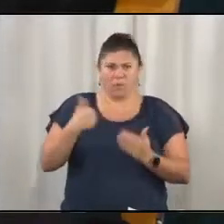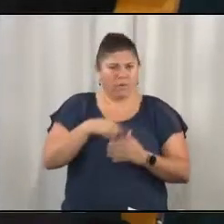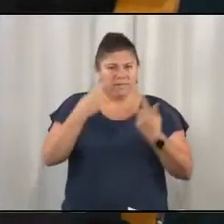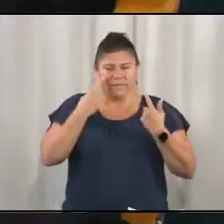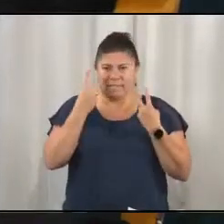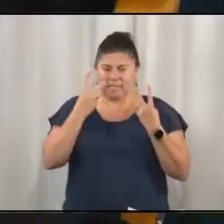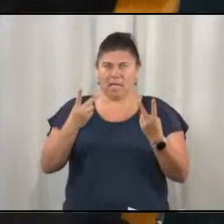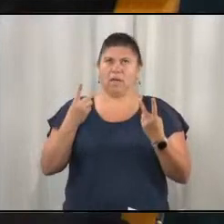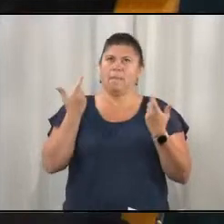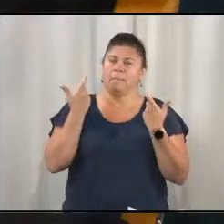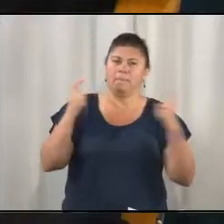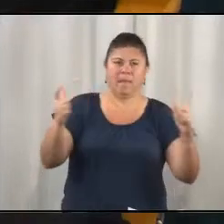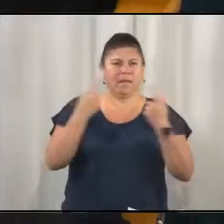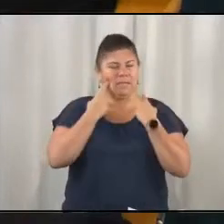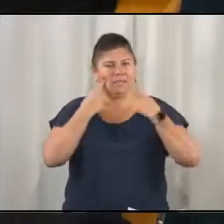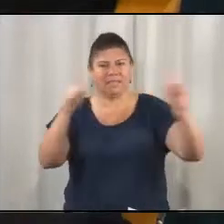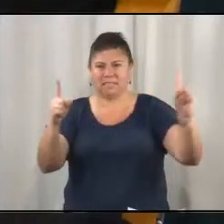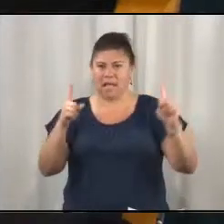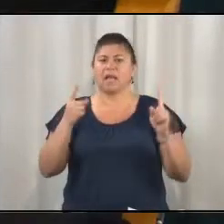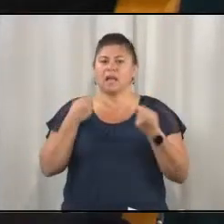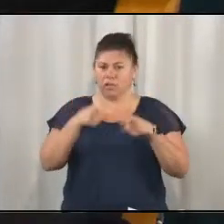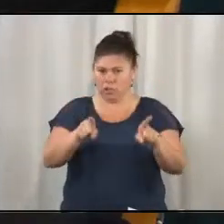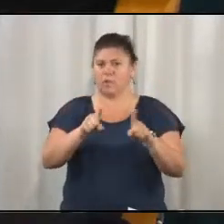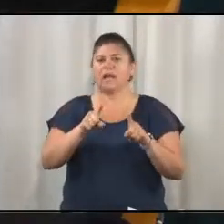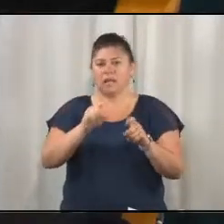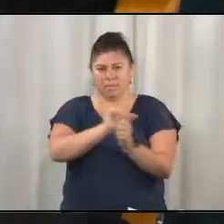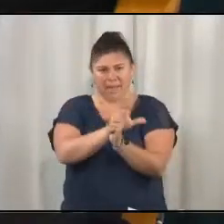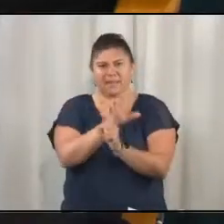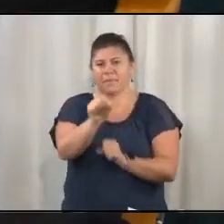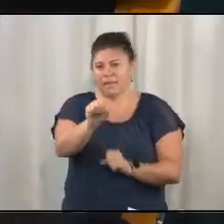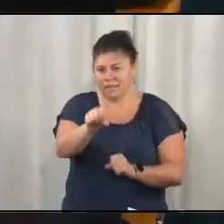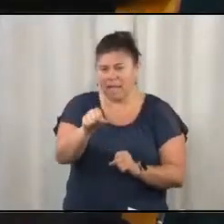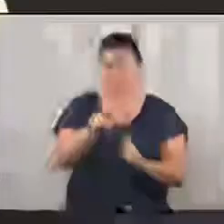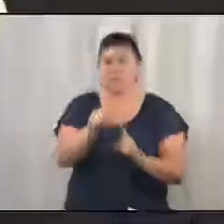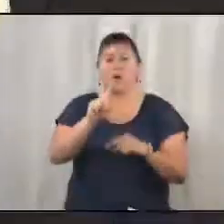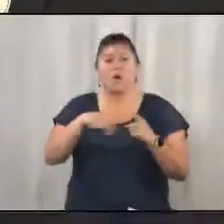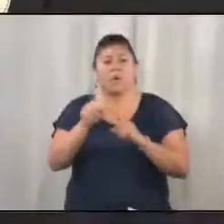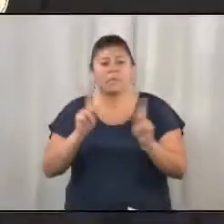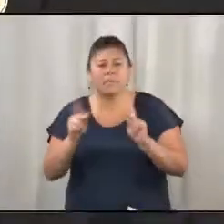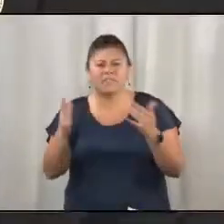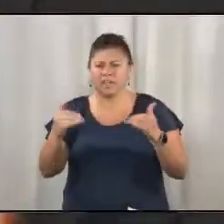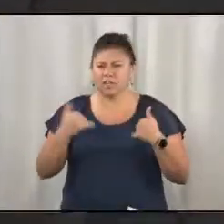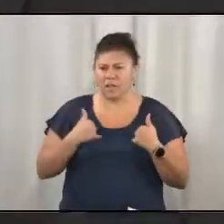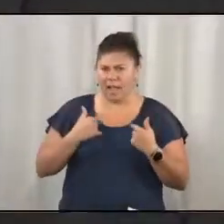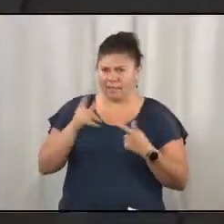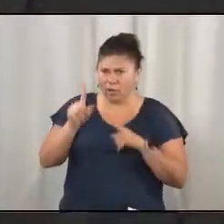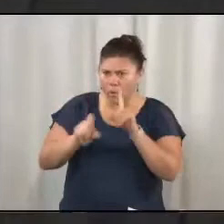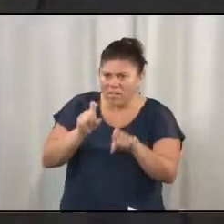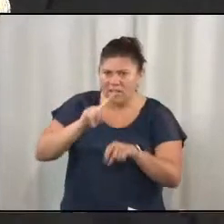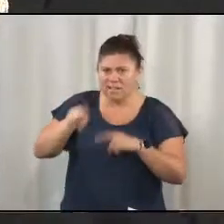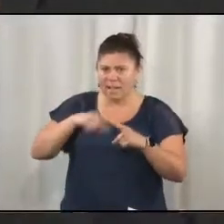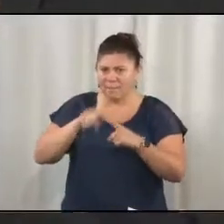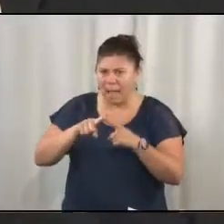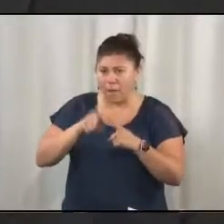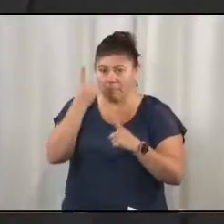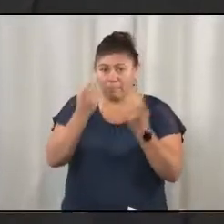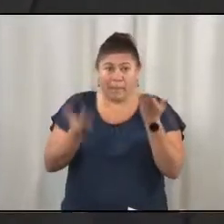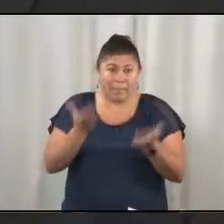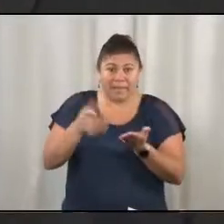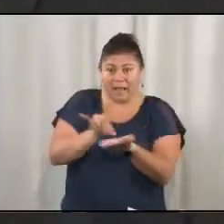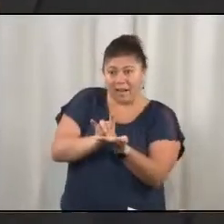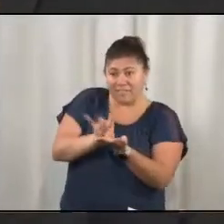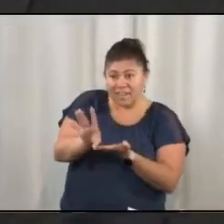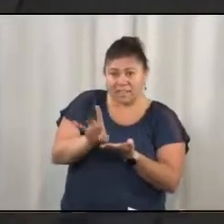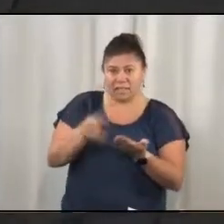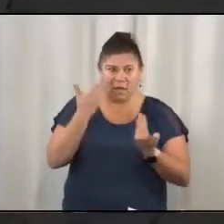pandemic, which ensures that when people have questions about their tenancy and they're going through an eviction proceeding, they have a place to